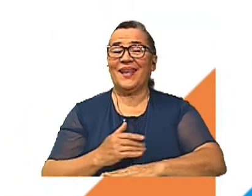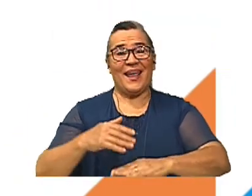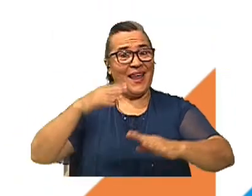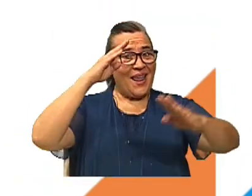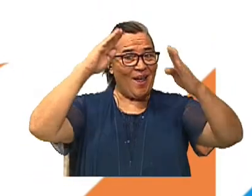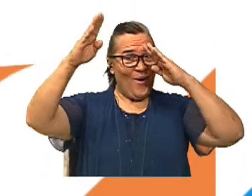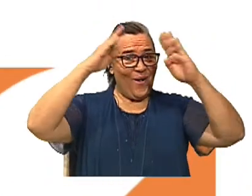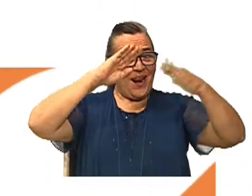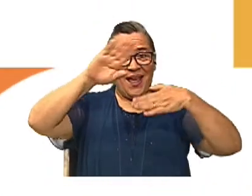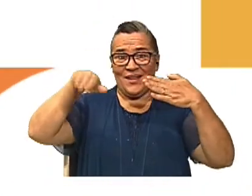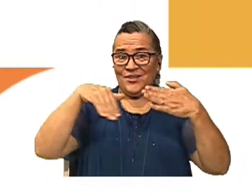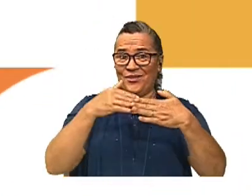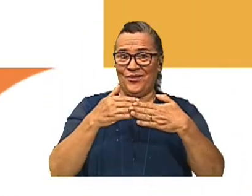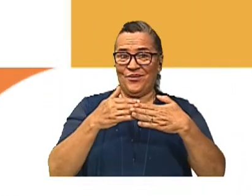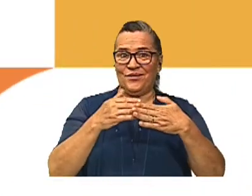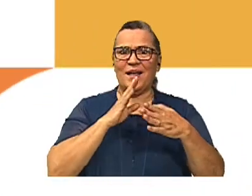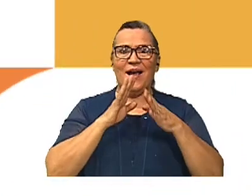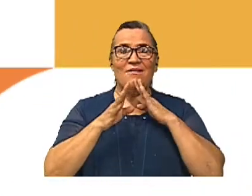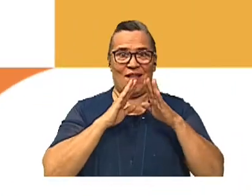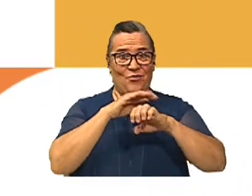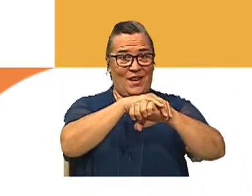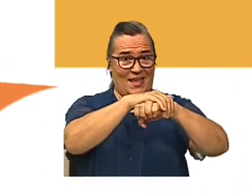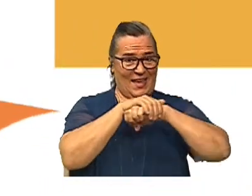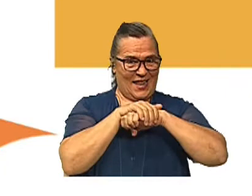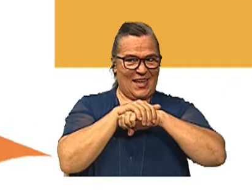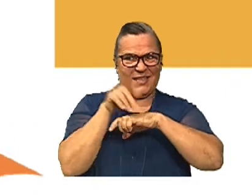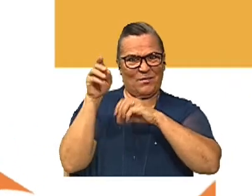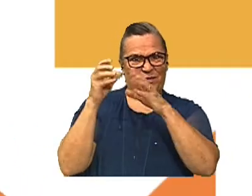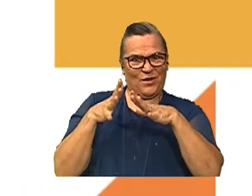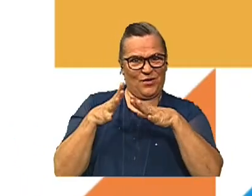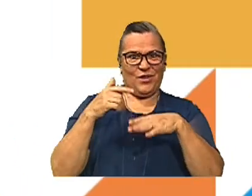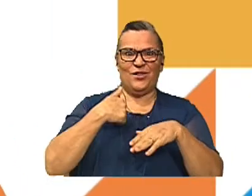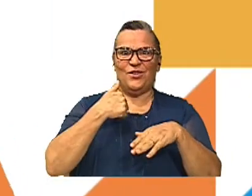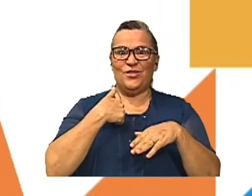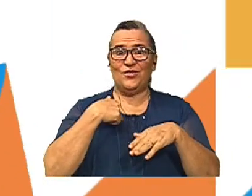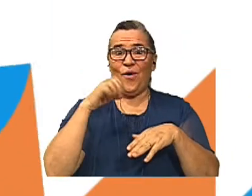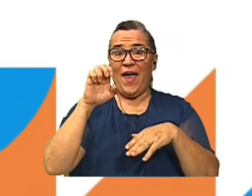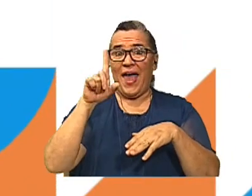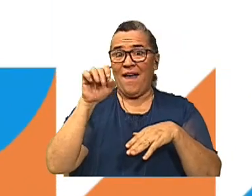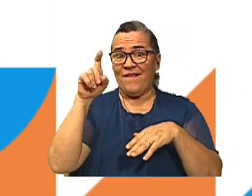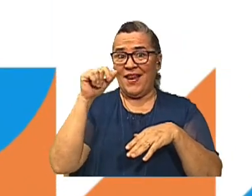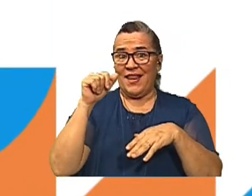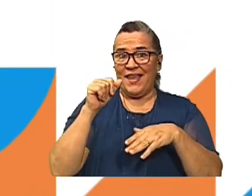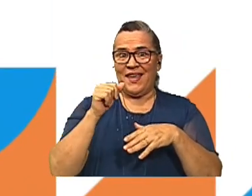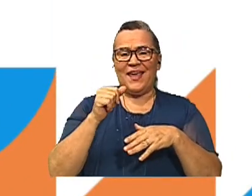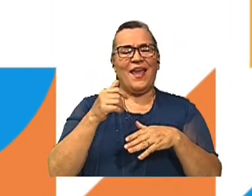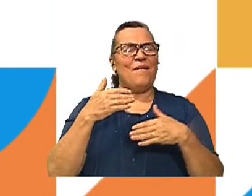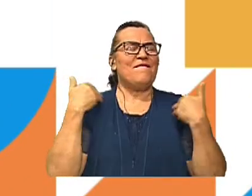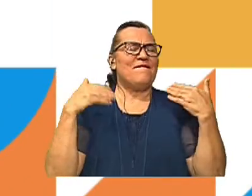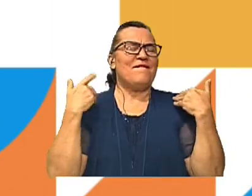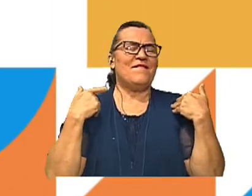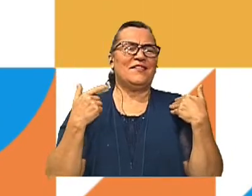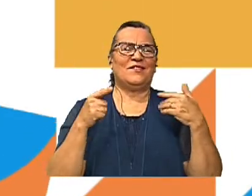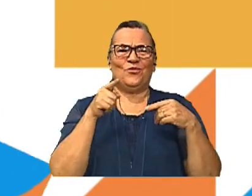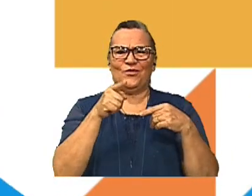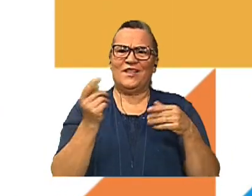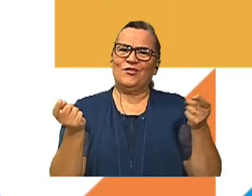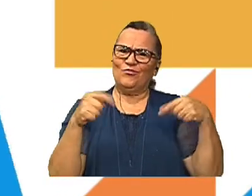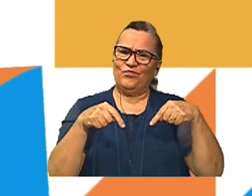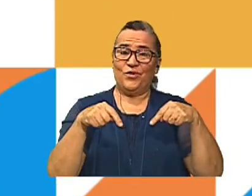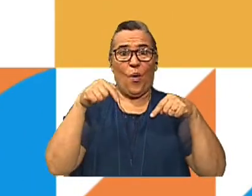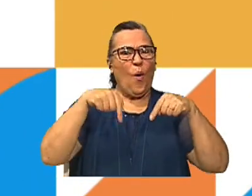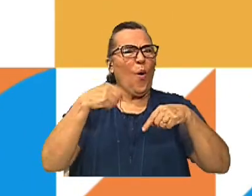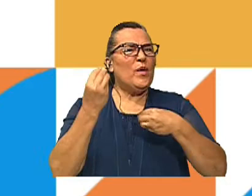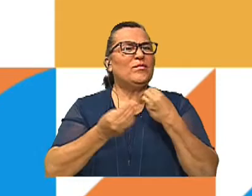Hello everybody, welcome to Aprendo en Casa. I am teacher Evelyn and I'm very happy to have you here. Today we're going to